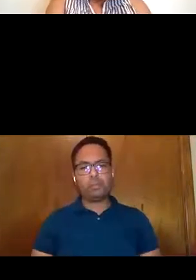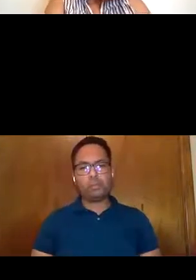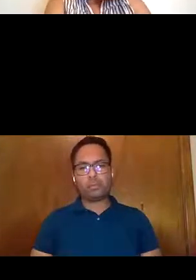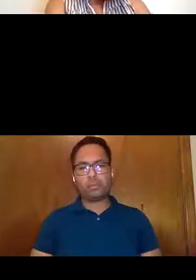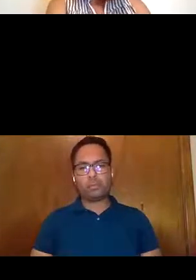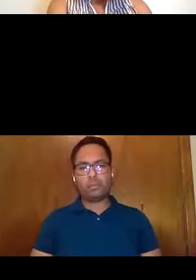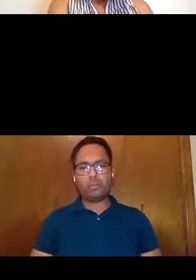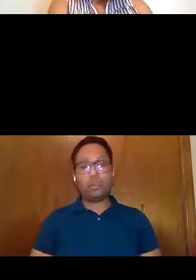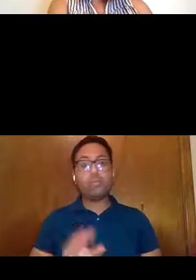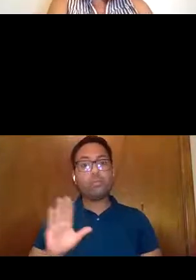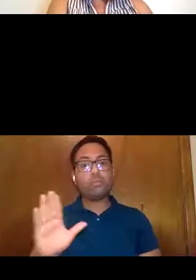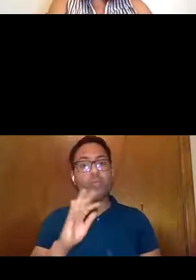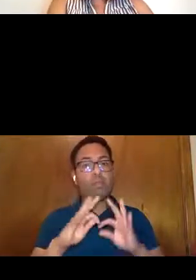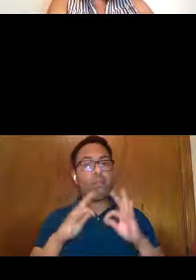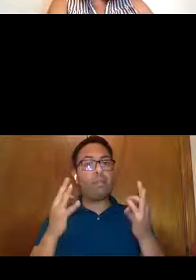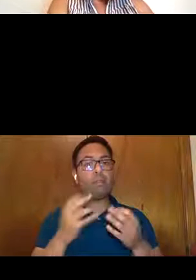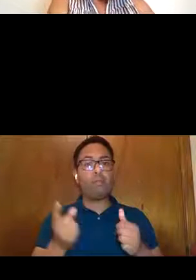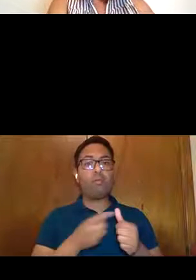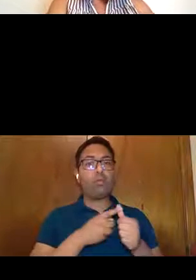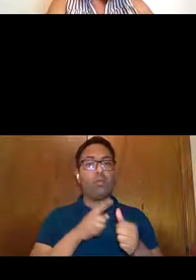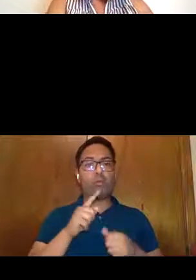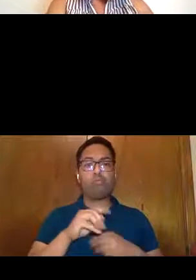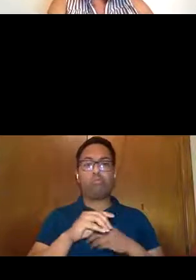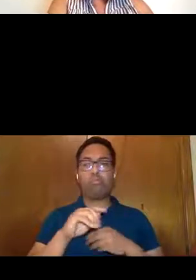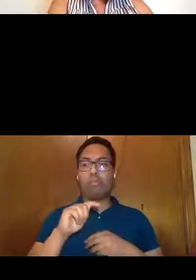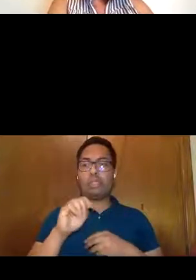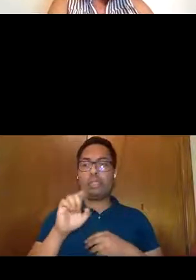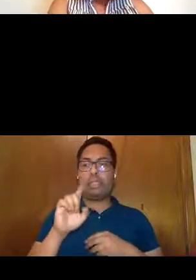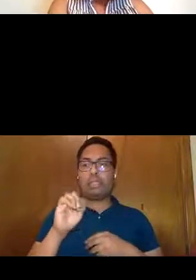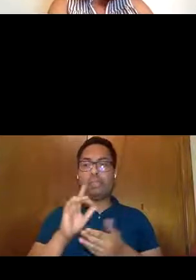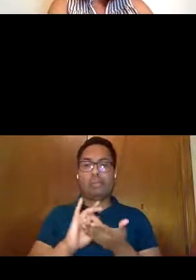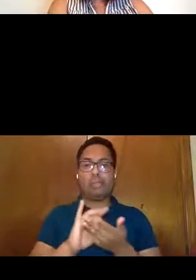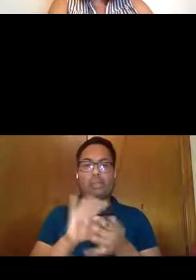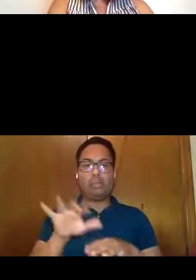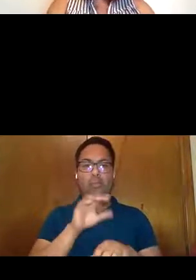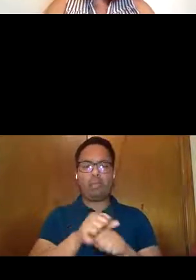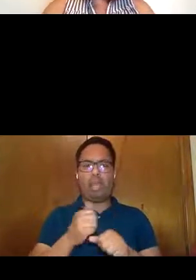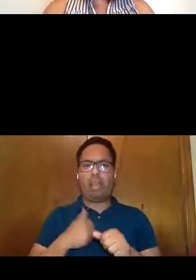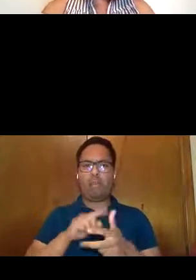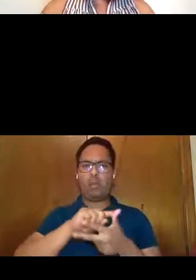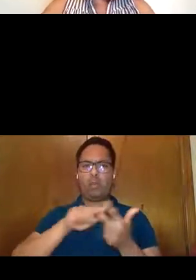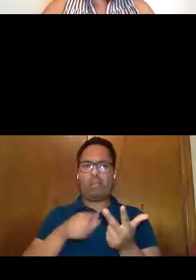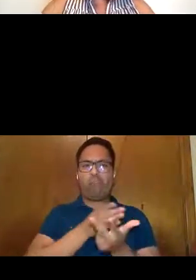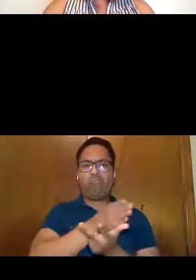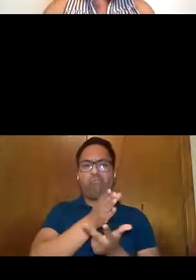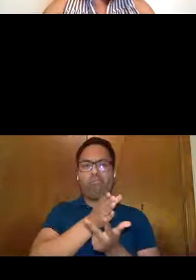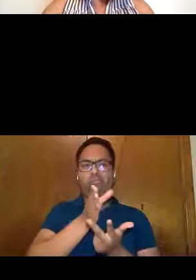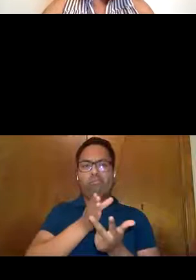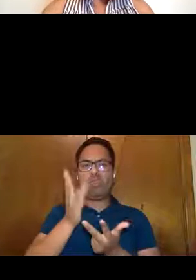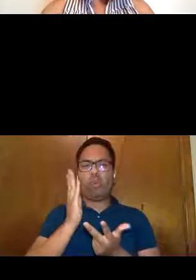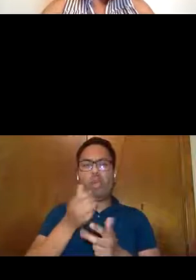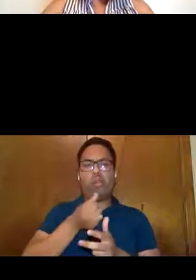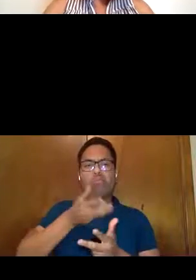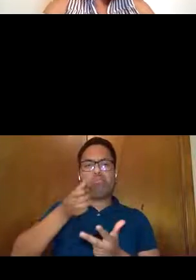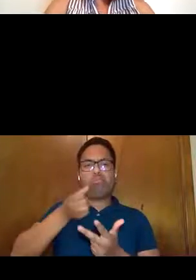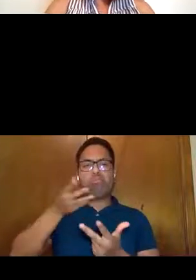Your family's first telemedicine appointment has 3 different parts that we'll be covering today. We'll cover